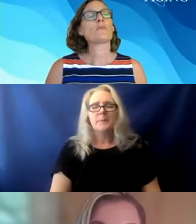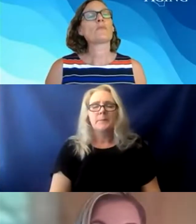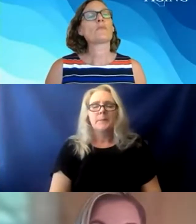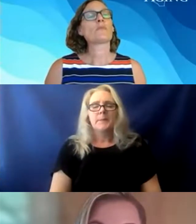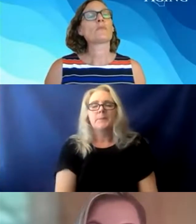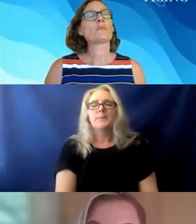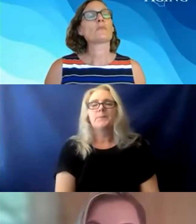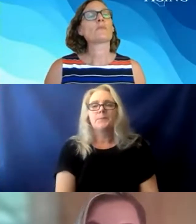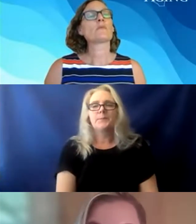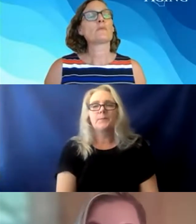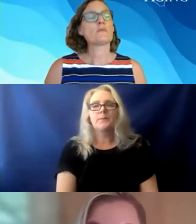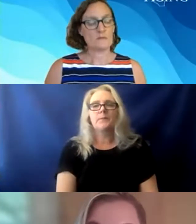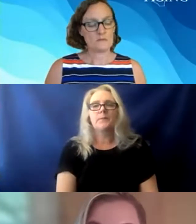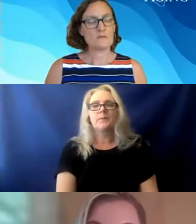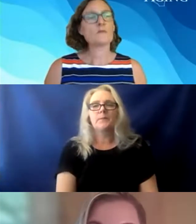Fantastic.